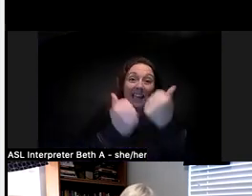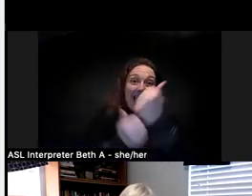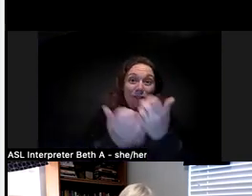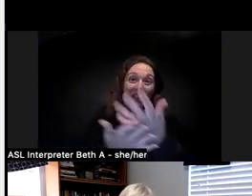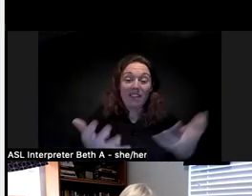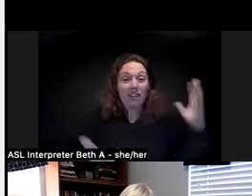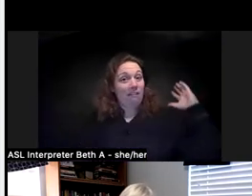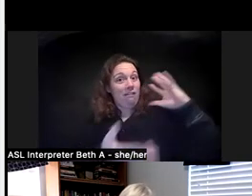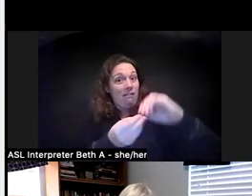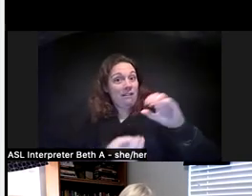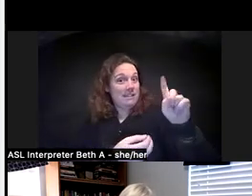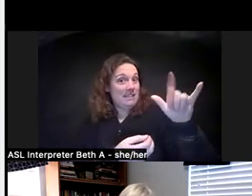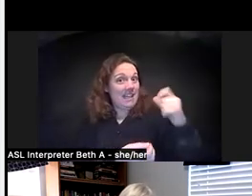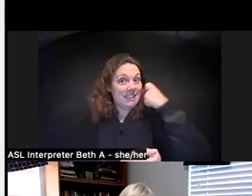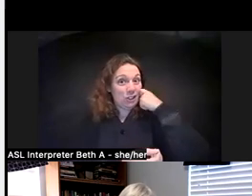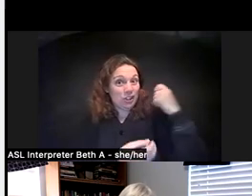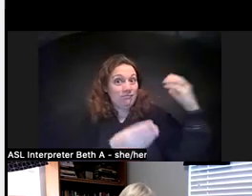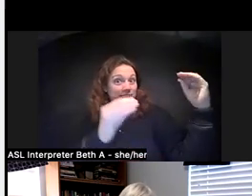please.